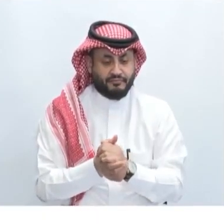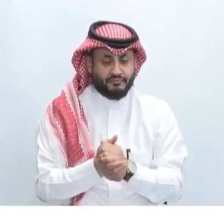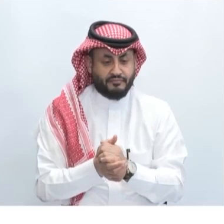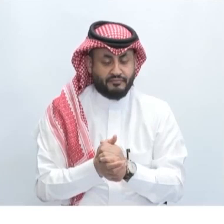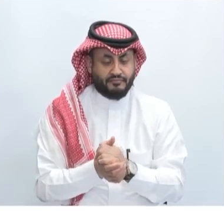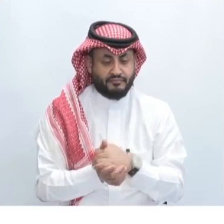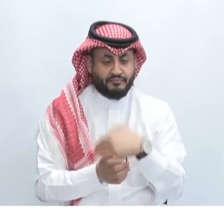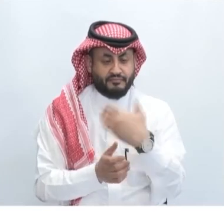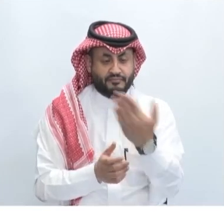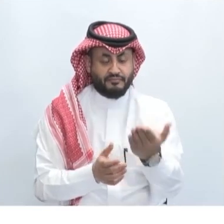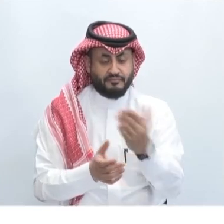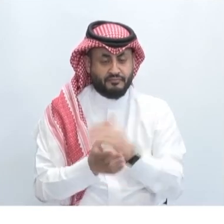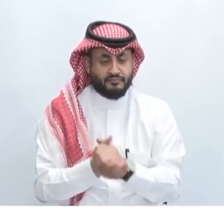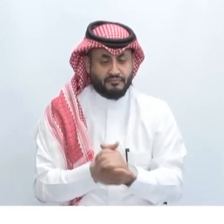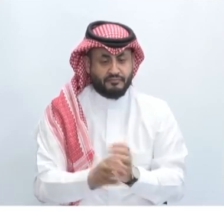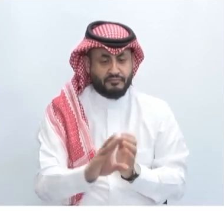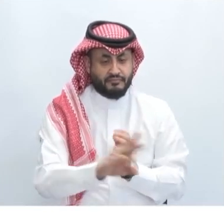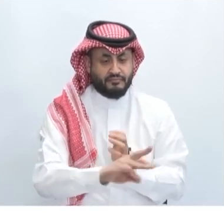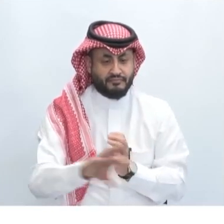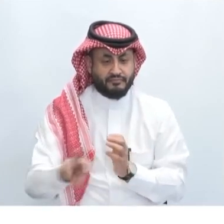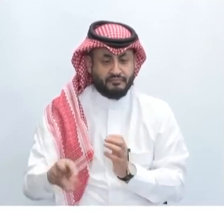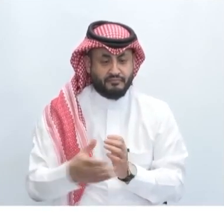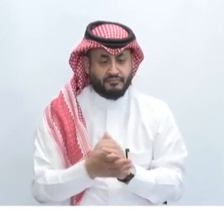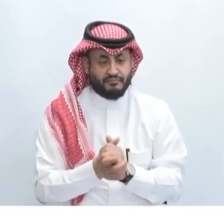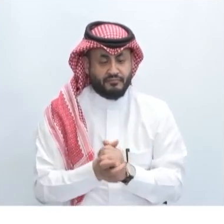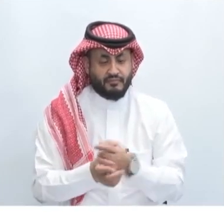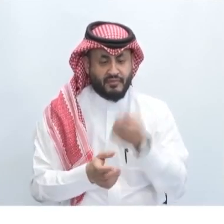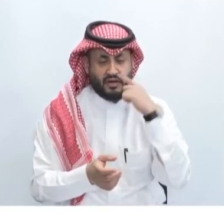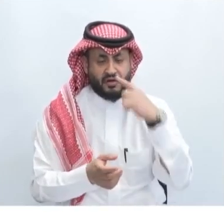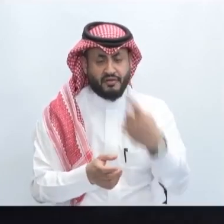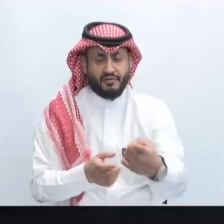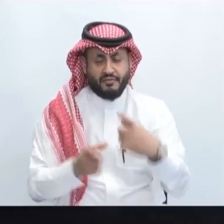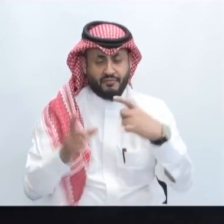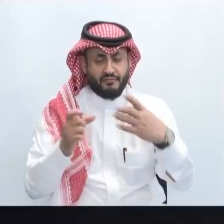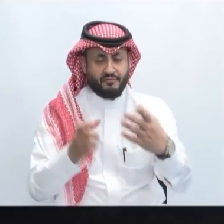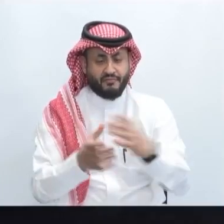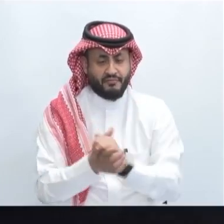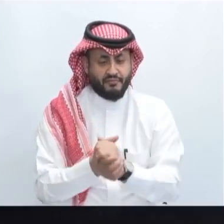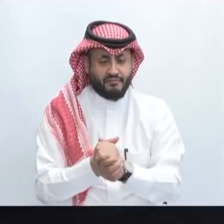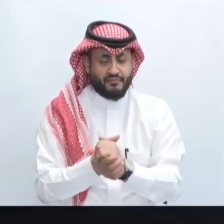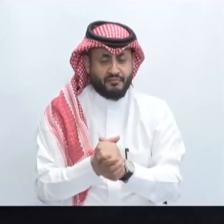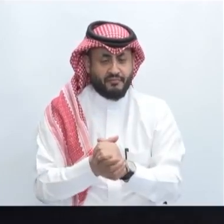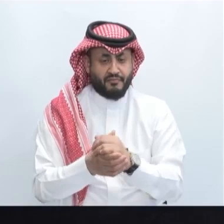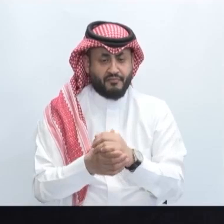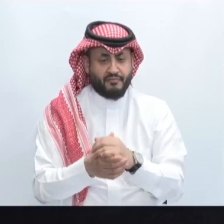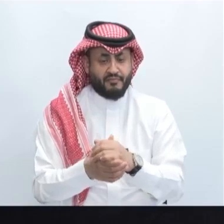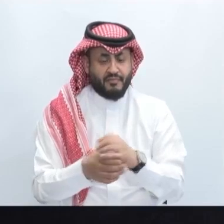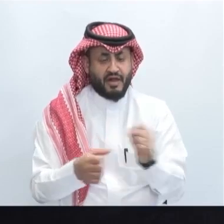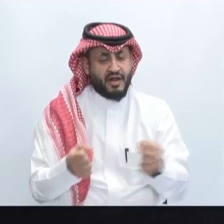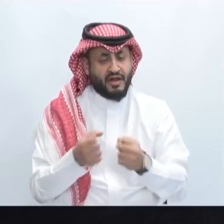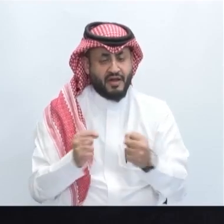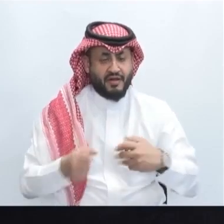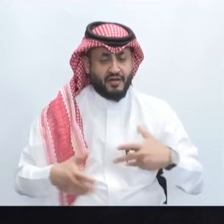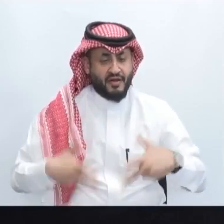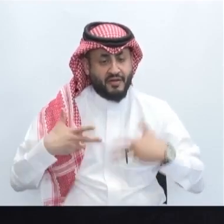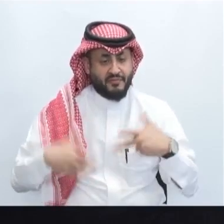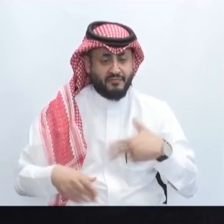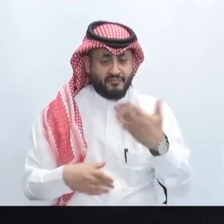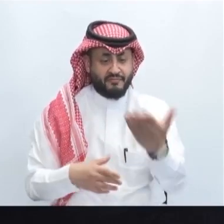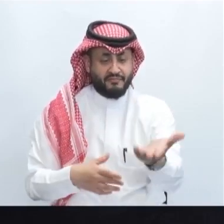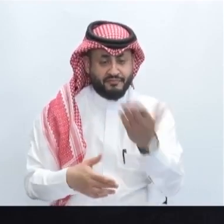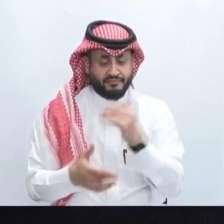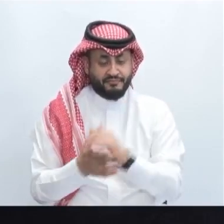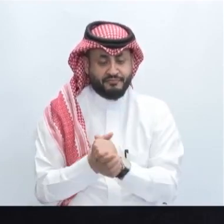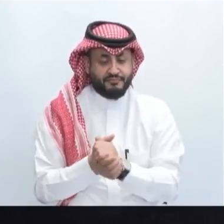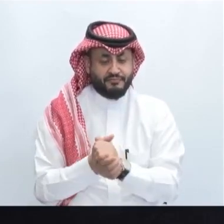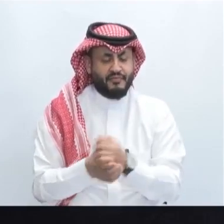Now, on page 66, as you can see here, we do have an interesting exercise. What I would like you to